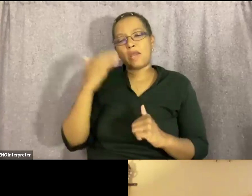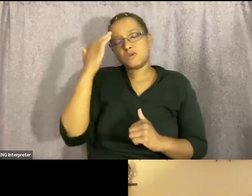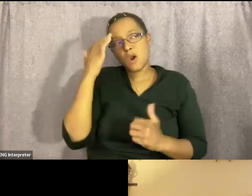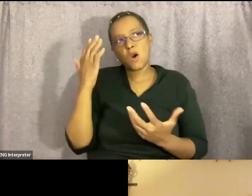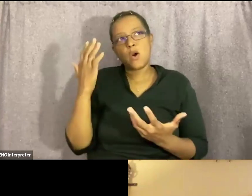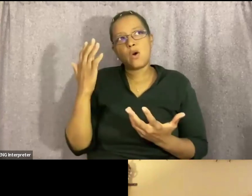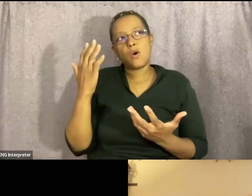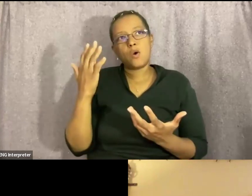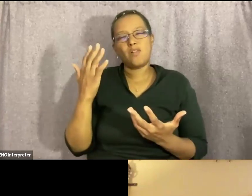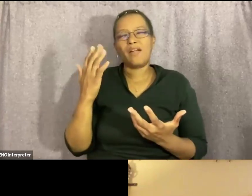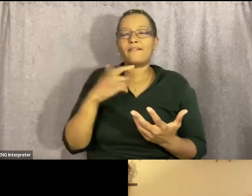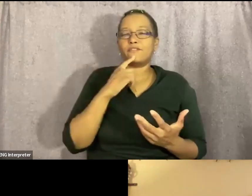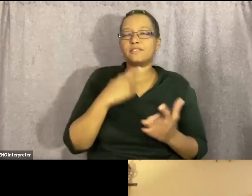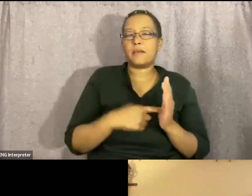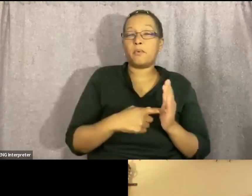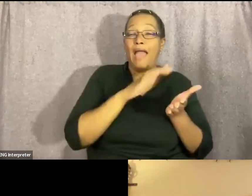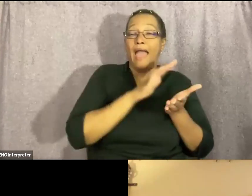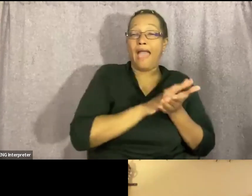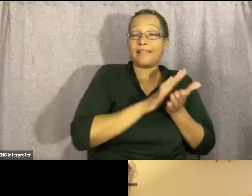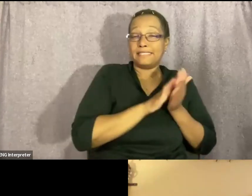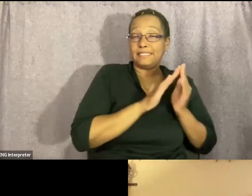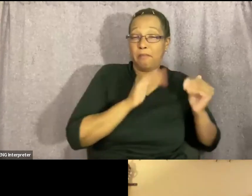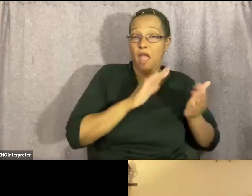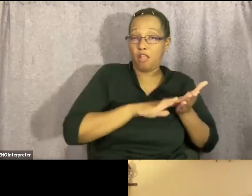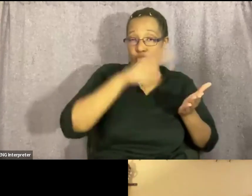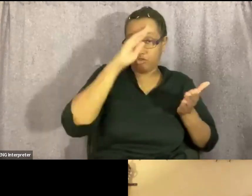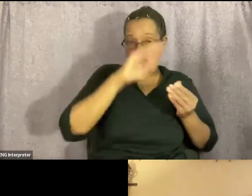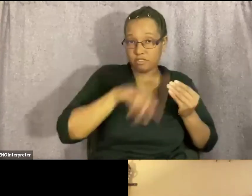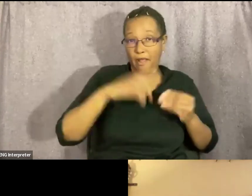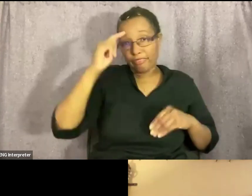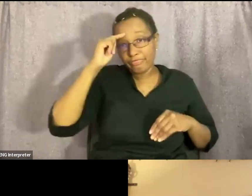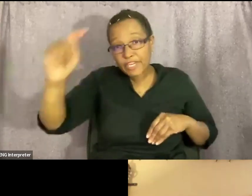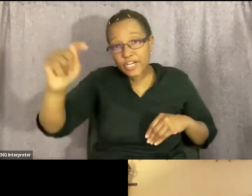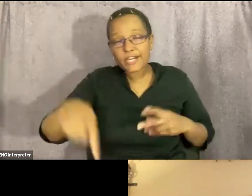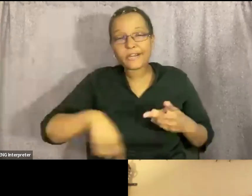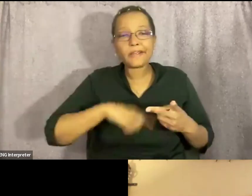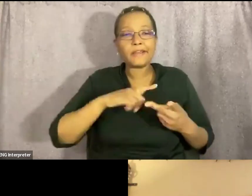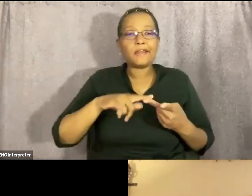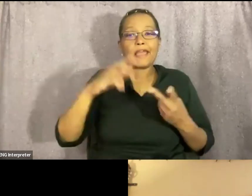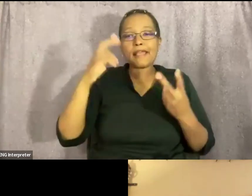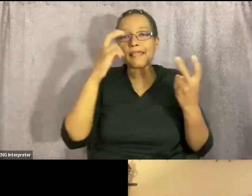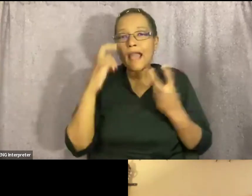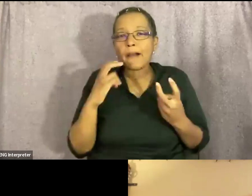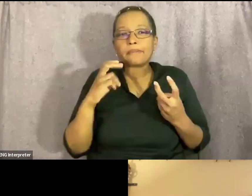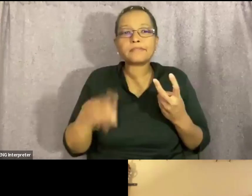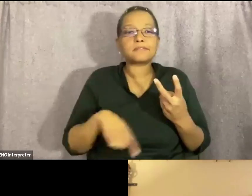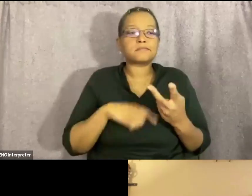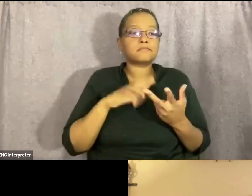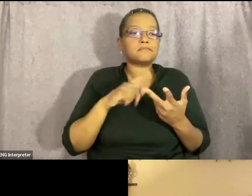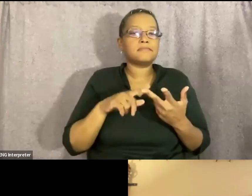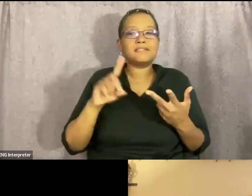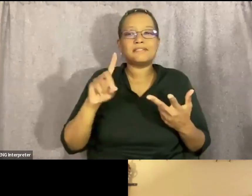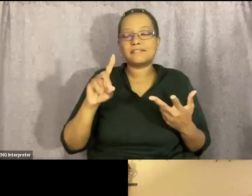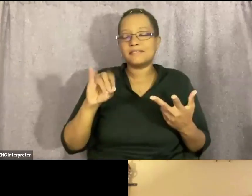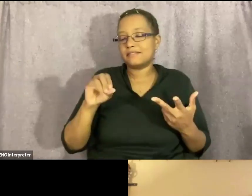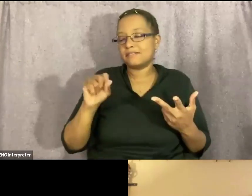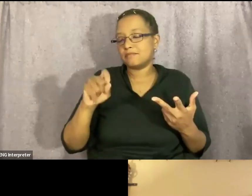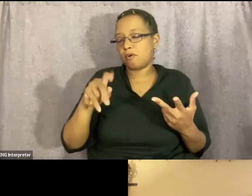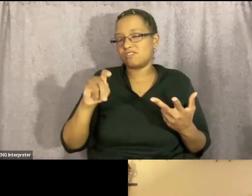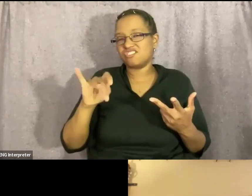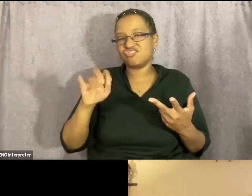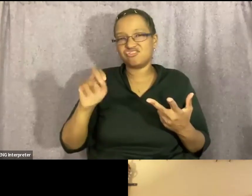well, when do I talk too much about it? But then my partner was like, you don't talk about yourself anyway. And so you don't need